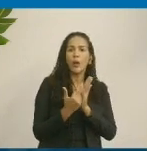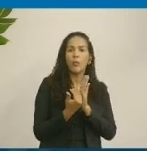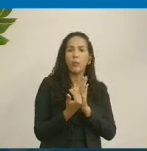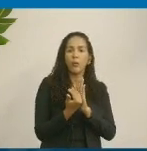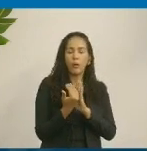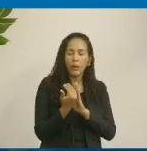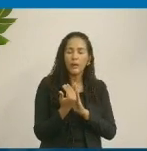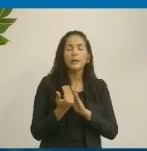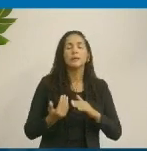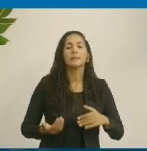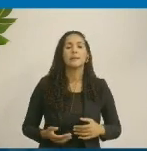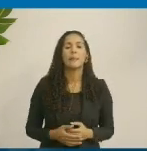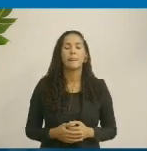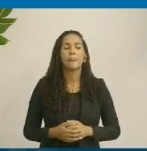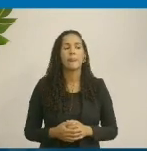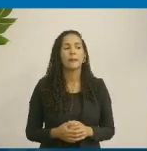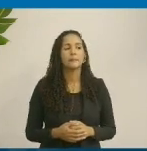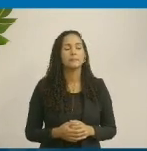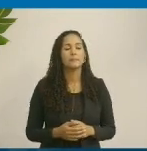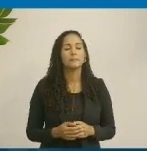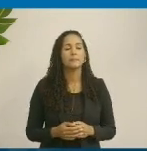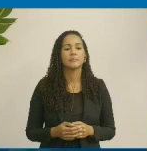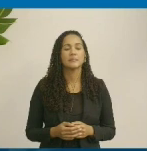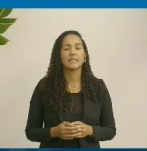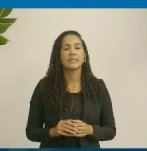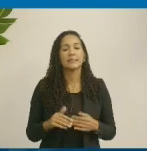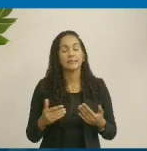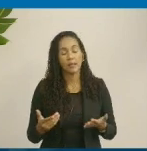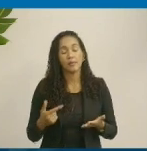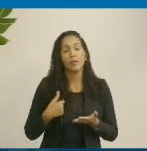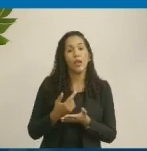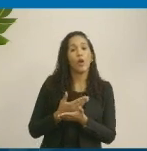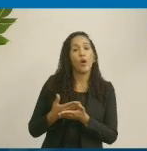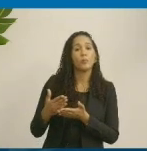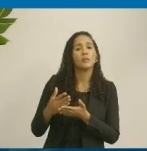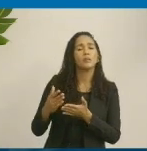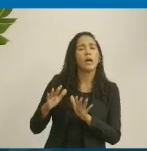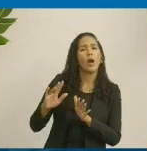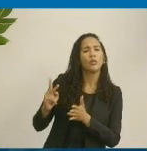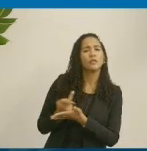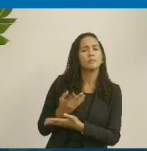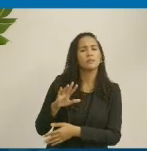we think we're gonna have something really good at the end of this.